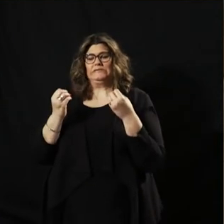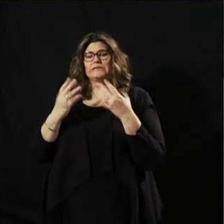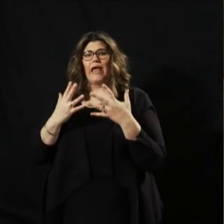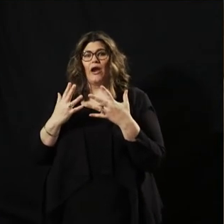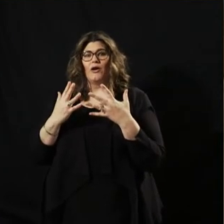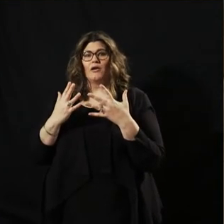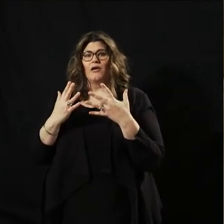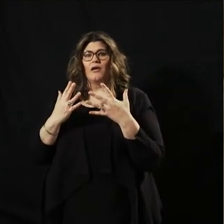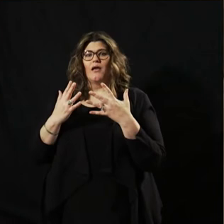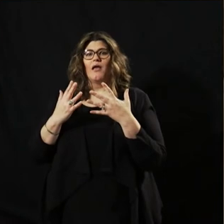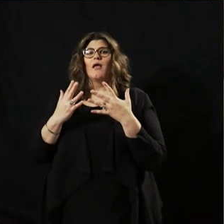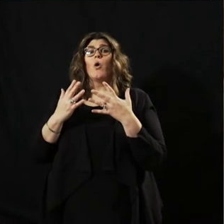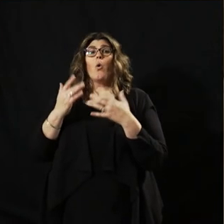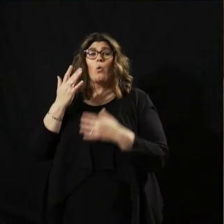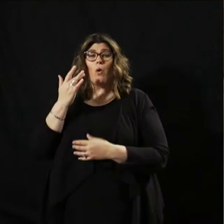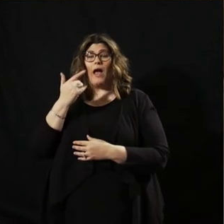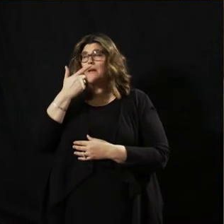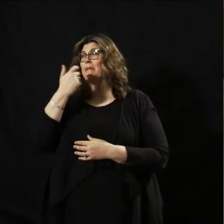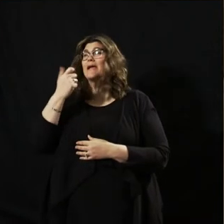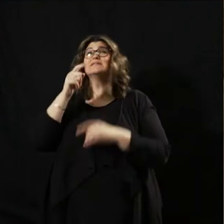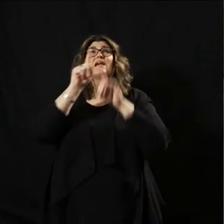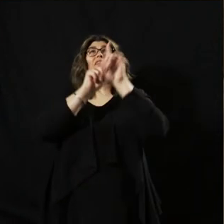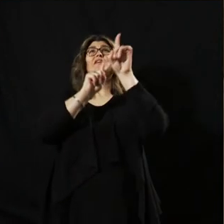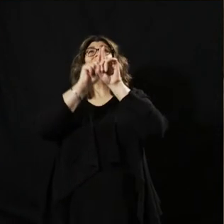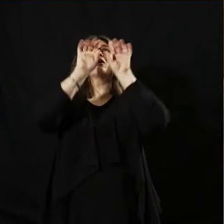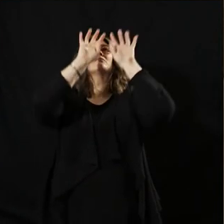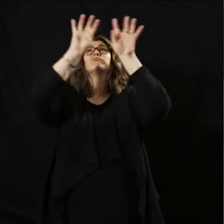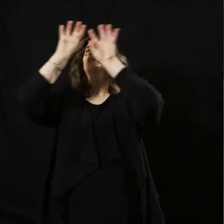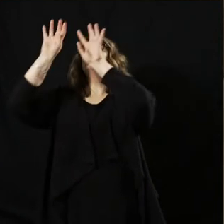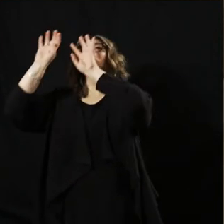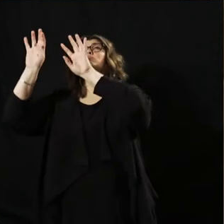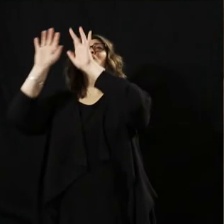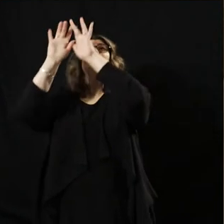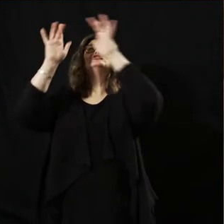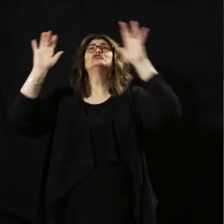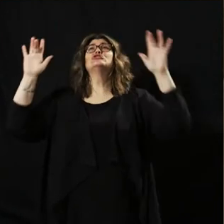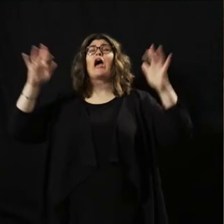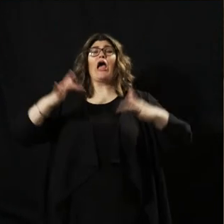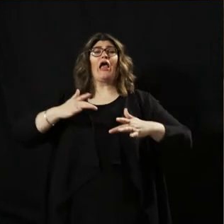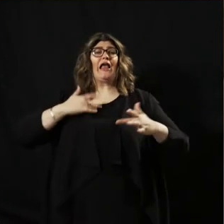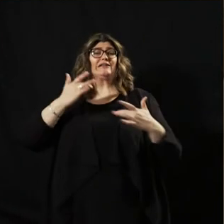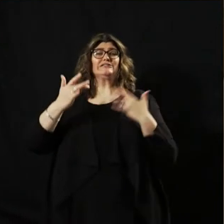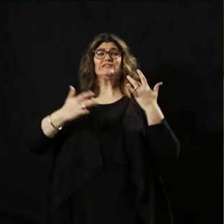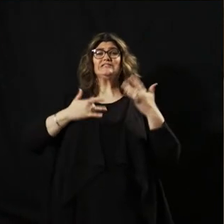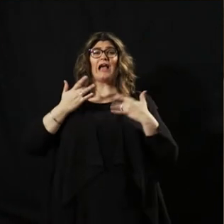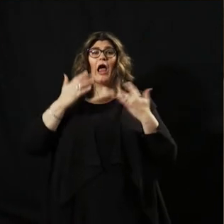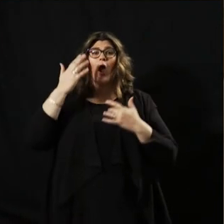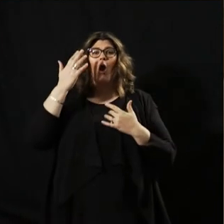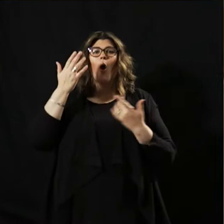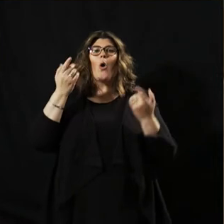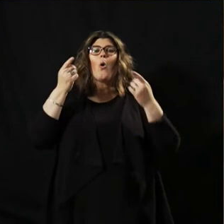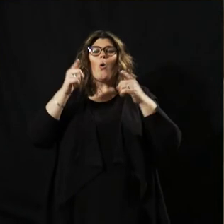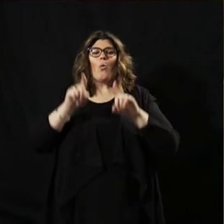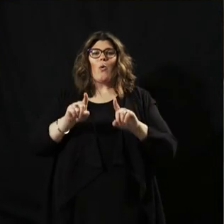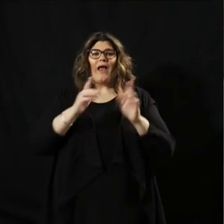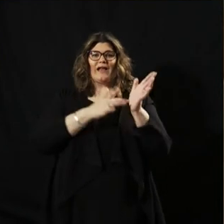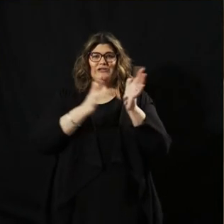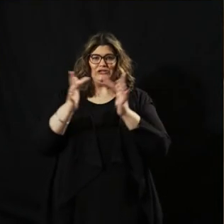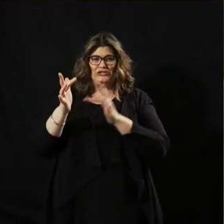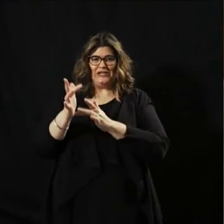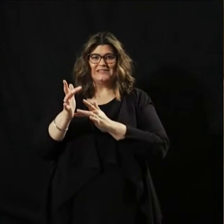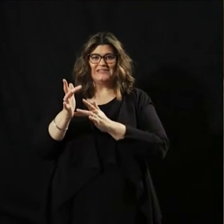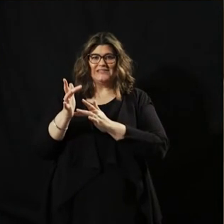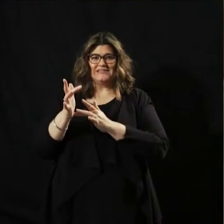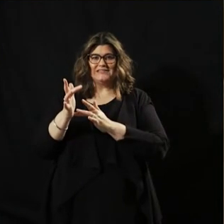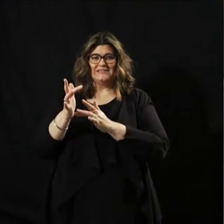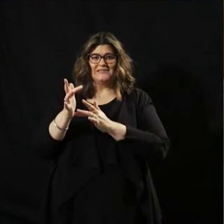stars at their post shine and rejoice. When he calls them, they answer, "Here